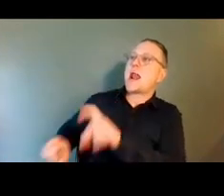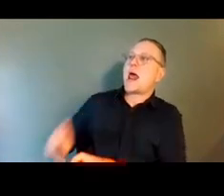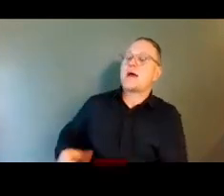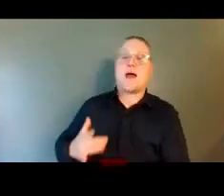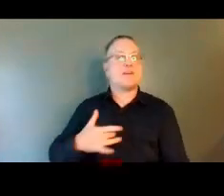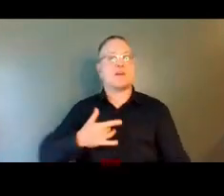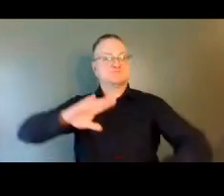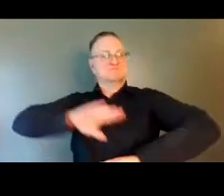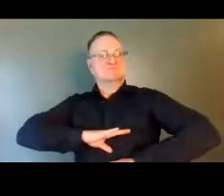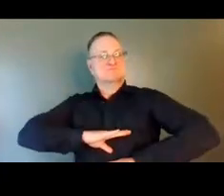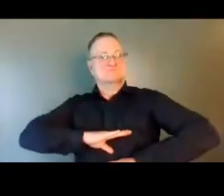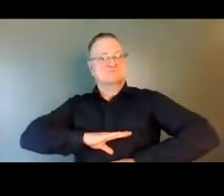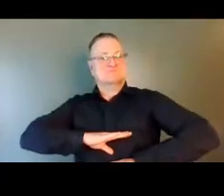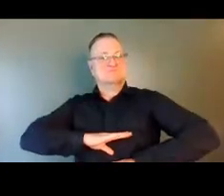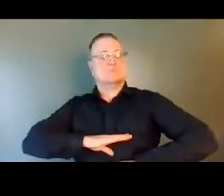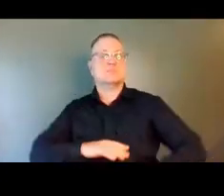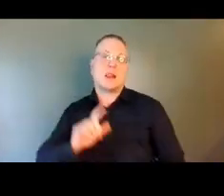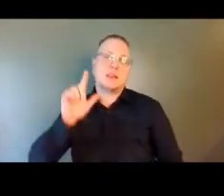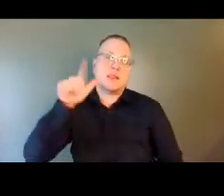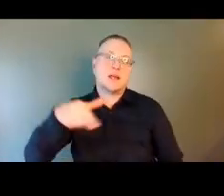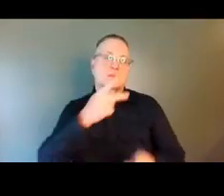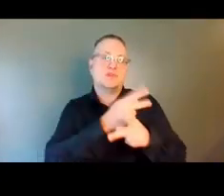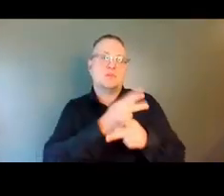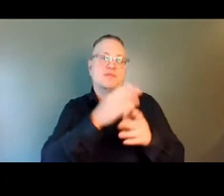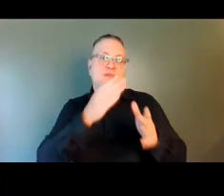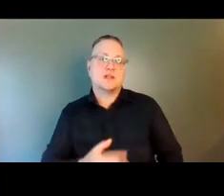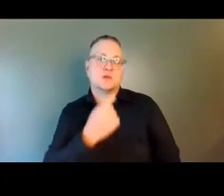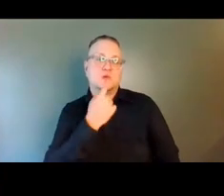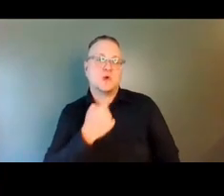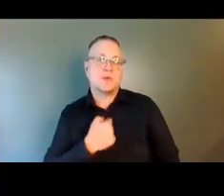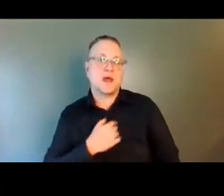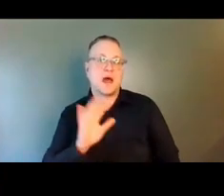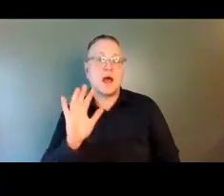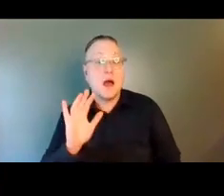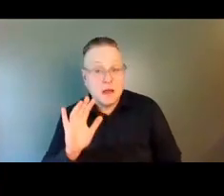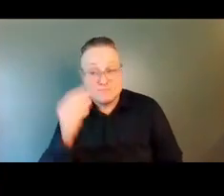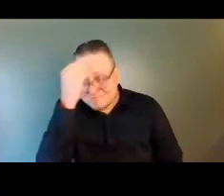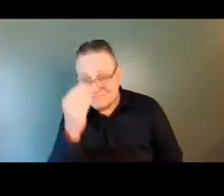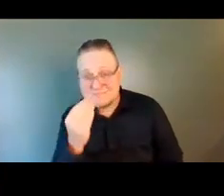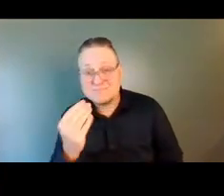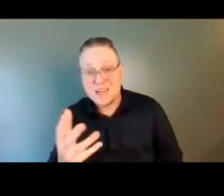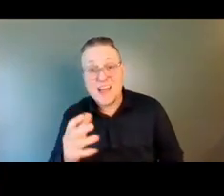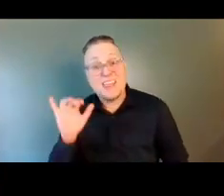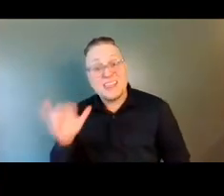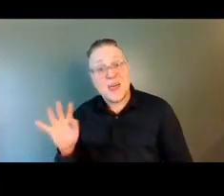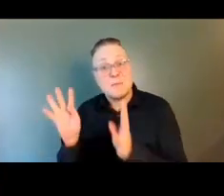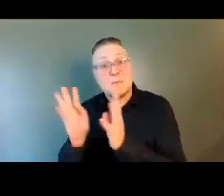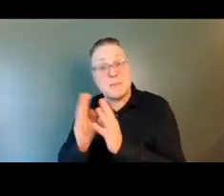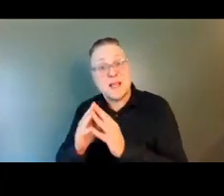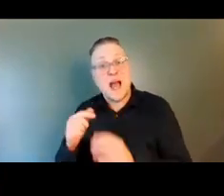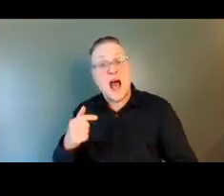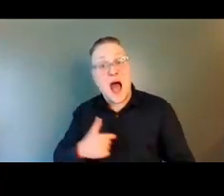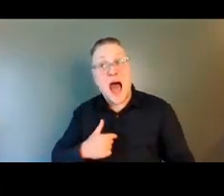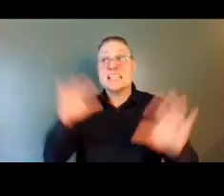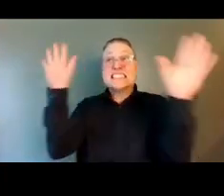it. I learned in my check-in with my then manager a few days after that she had tried to signal to me not once, but